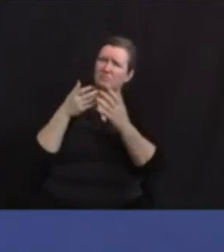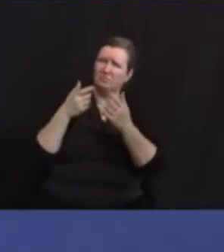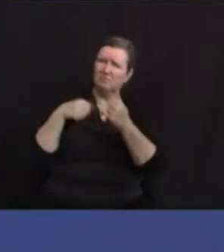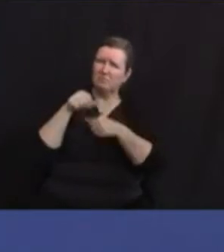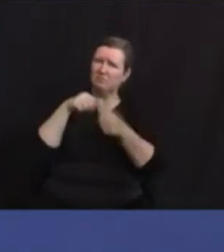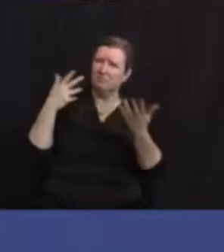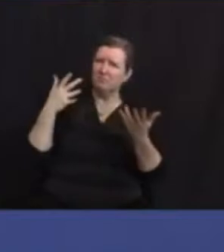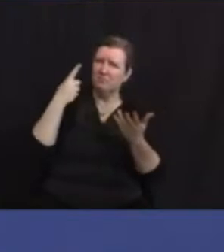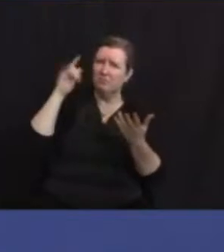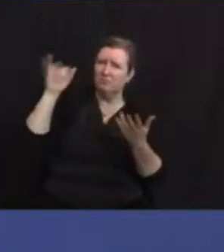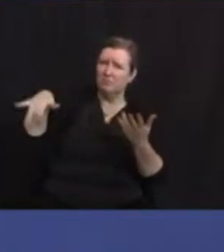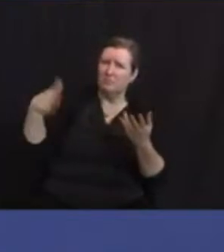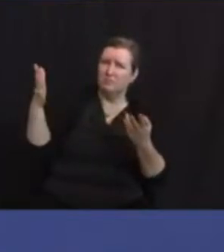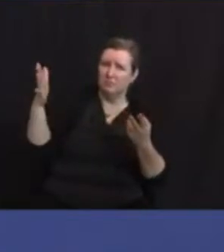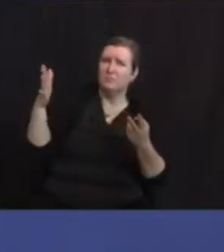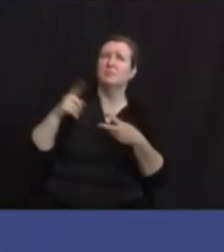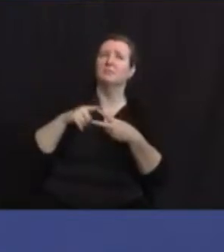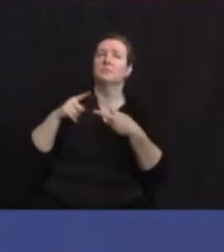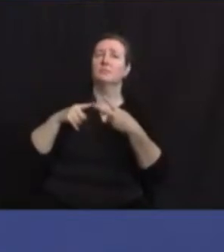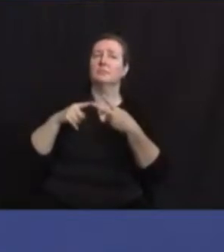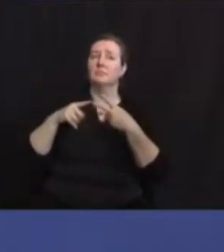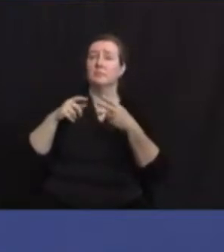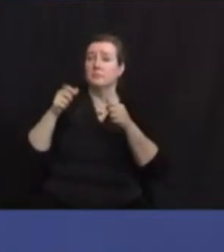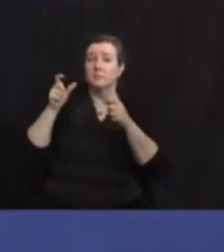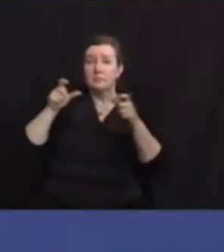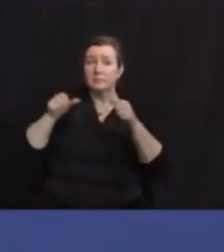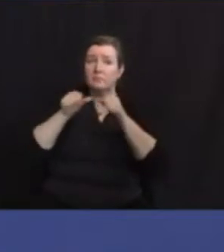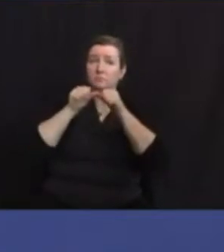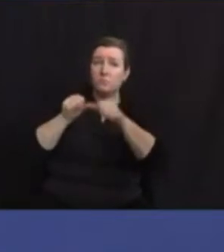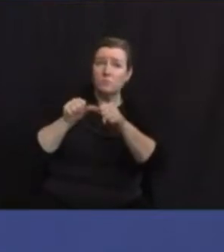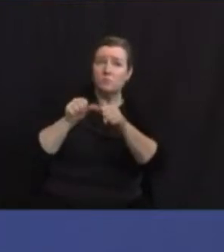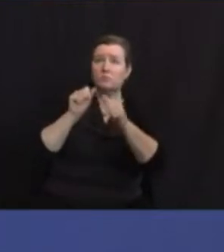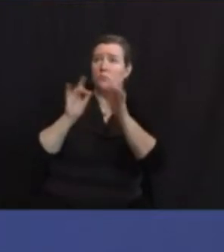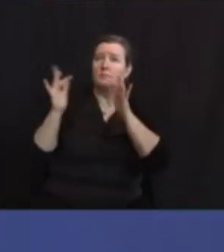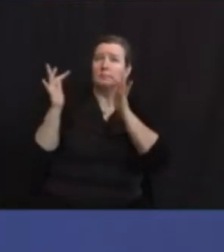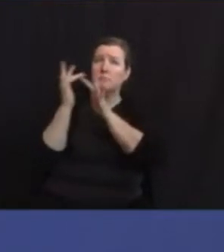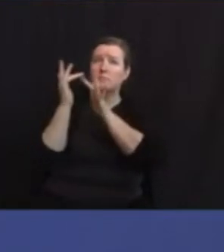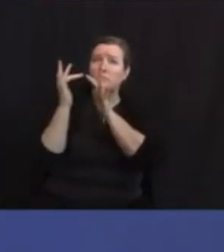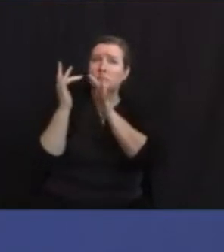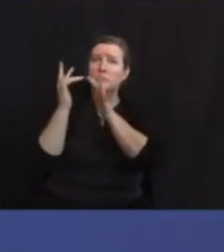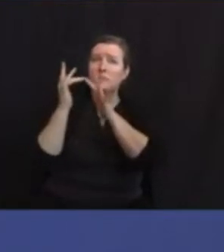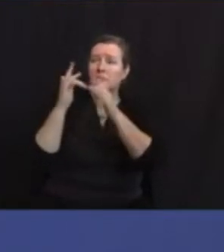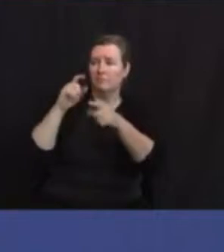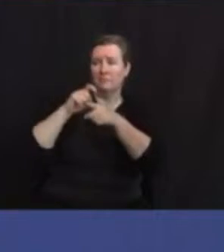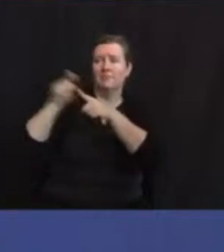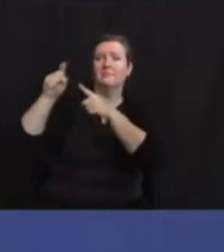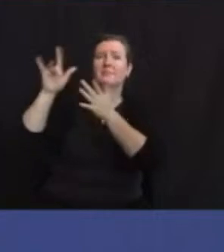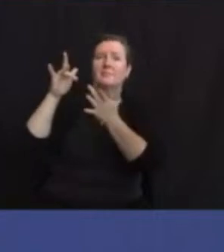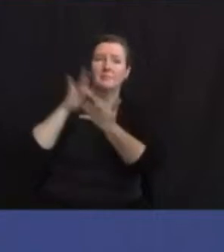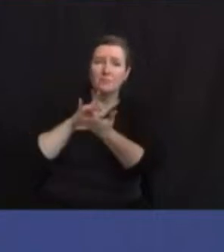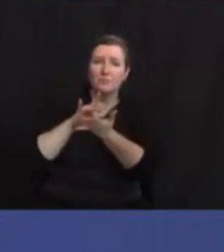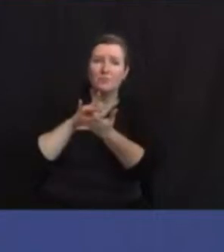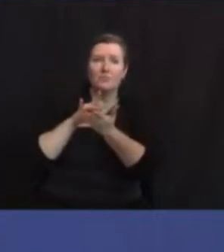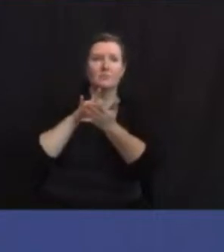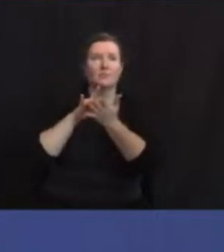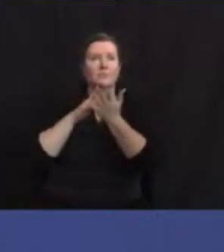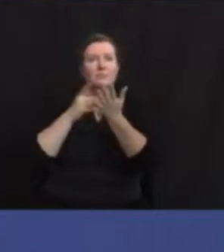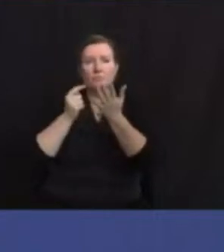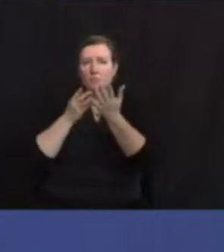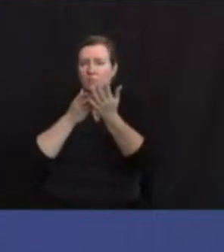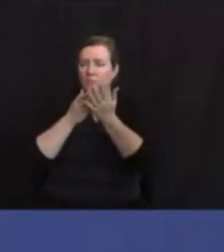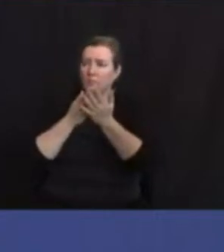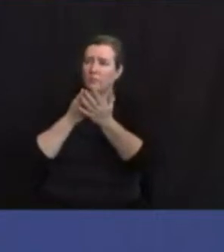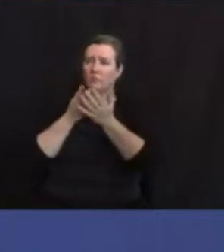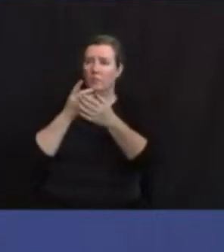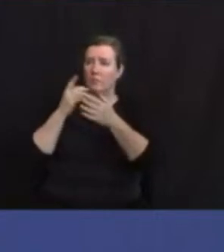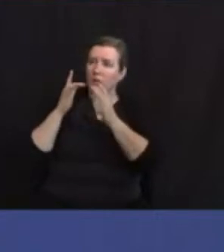And people are continuing now to try to get through to the call center. Those that have gotten through say it's taken hours and they still